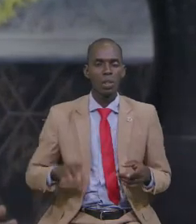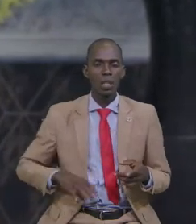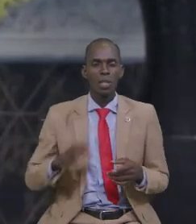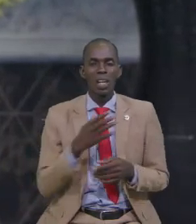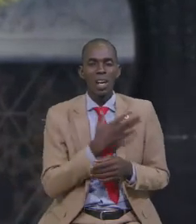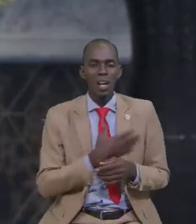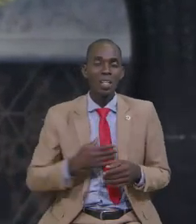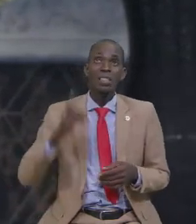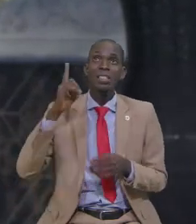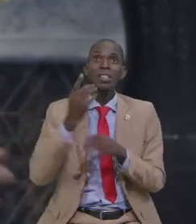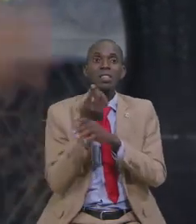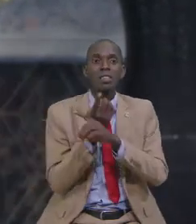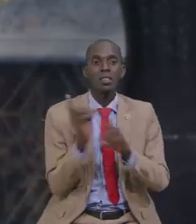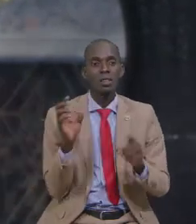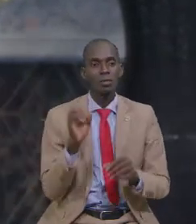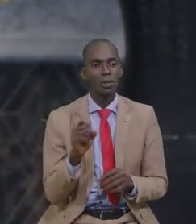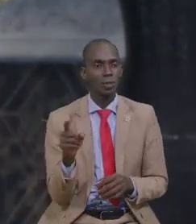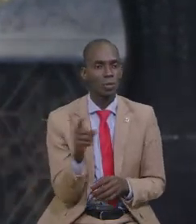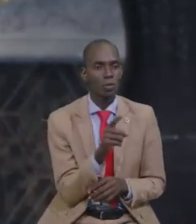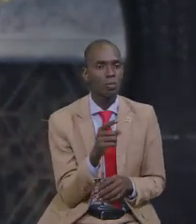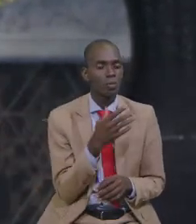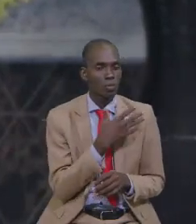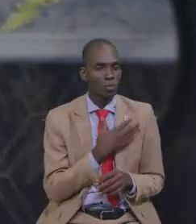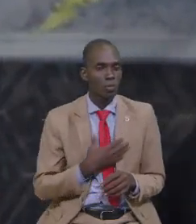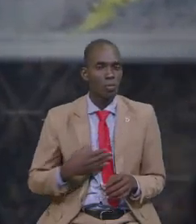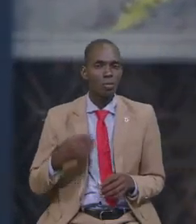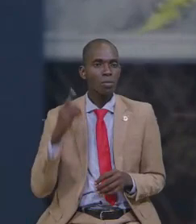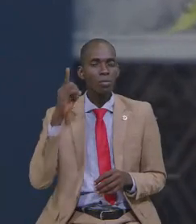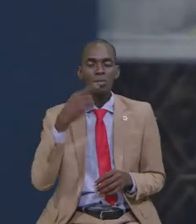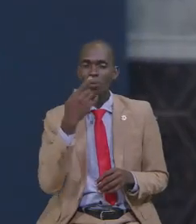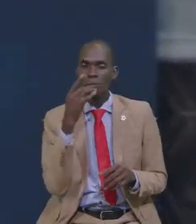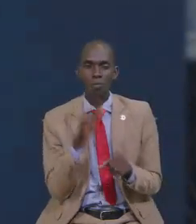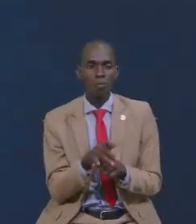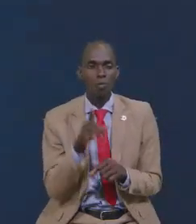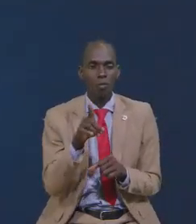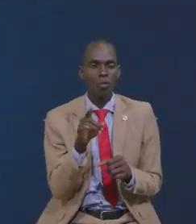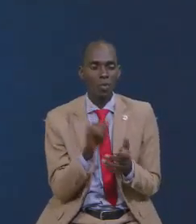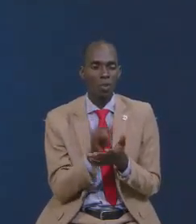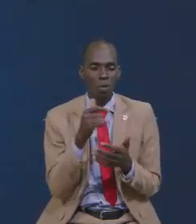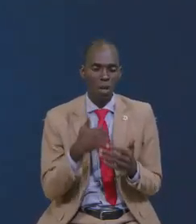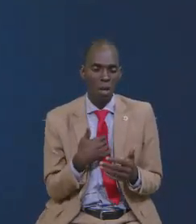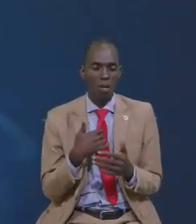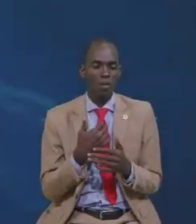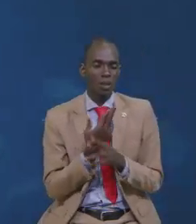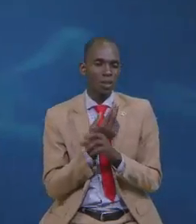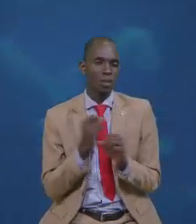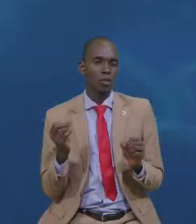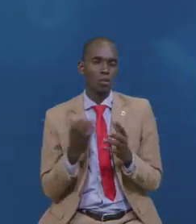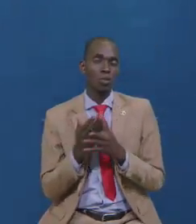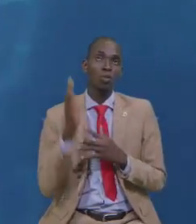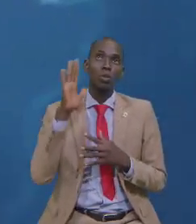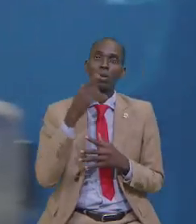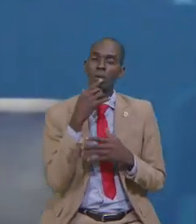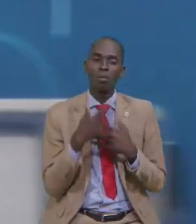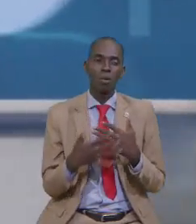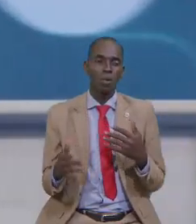you, and he says you have redemption. Through his blood, even the